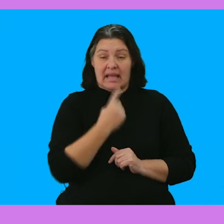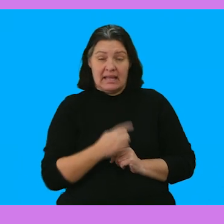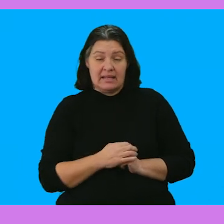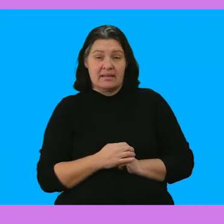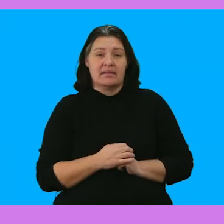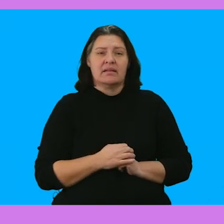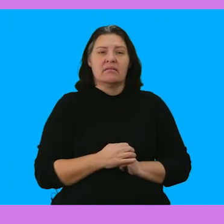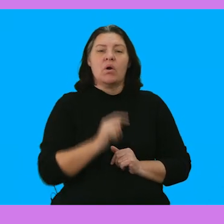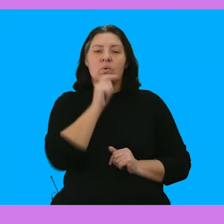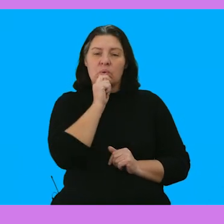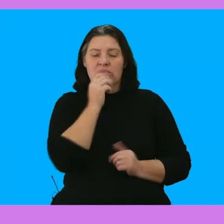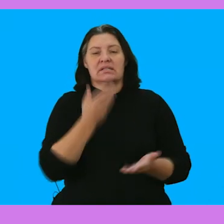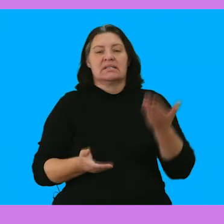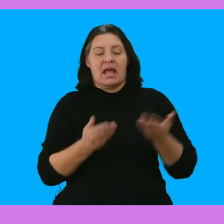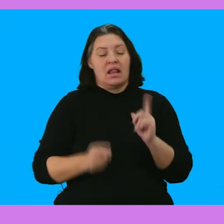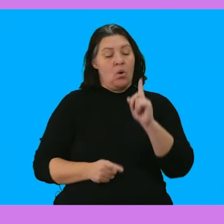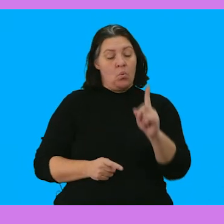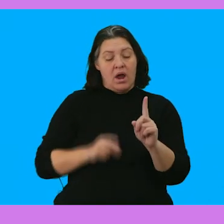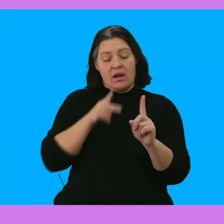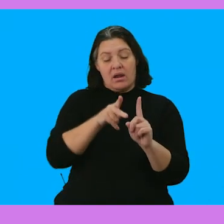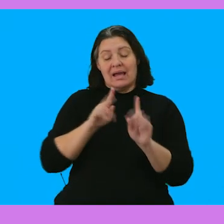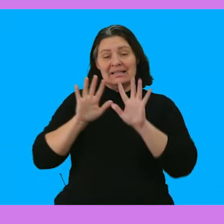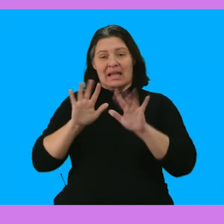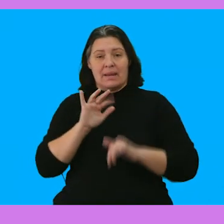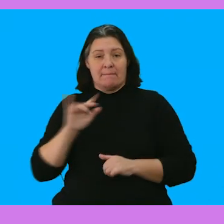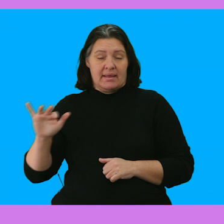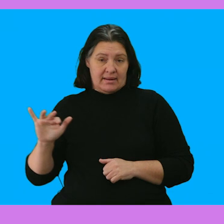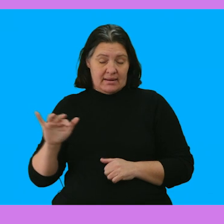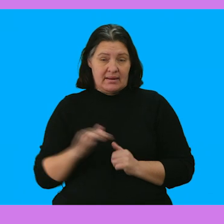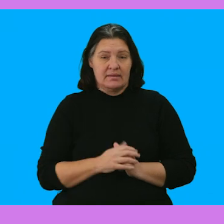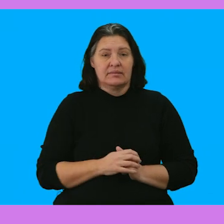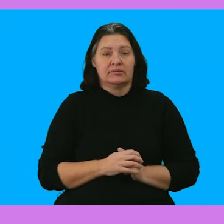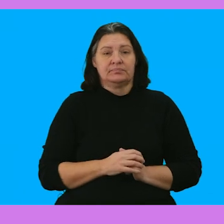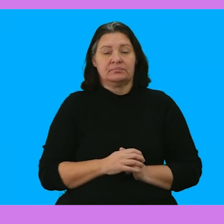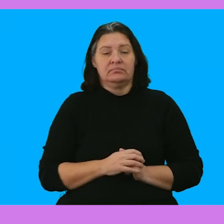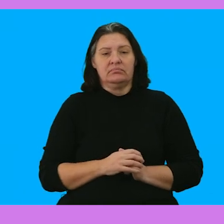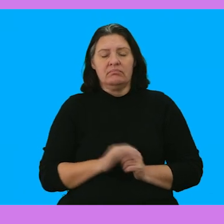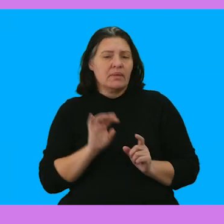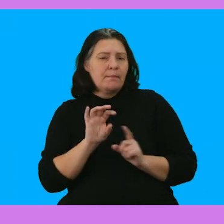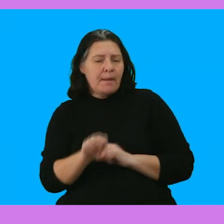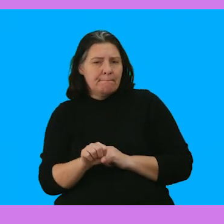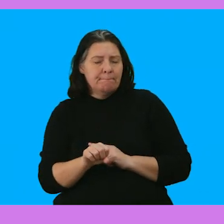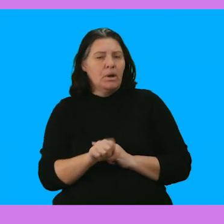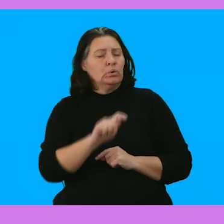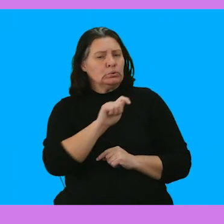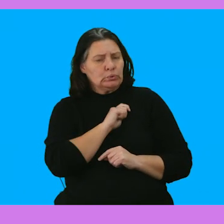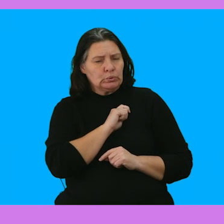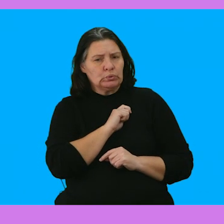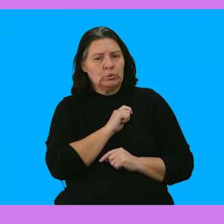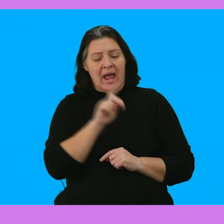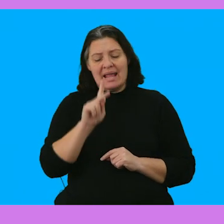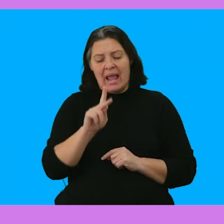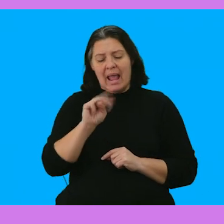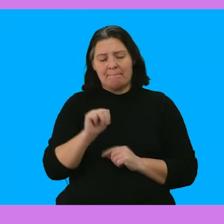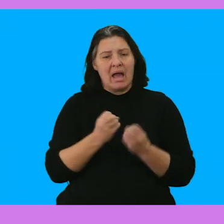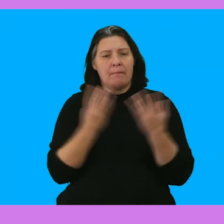number C says, use a scale of 1:10 million. Right, there's our scale. To determine the actual